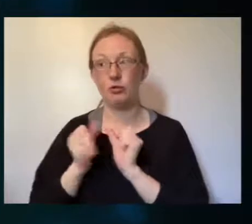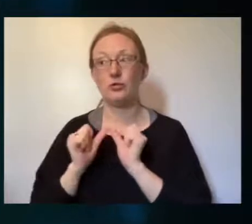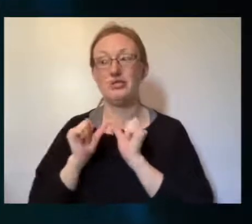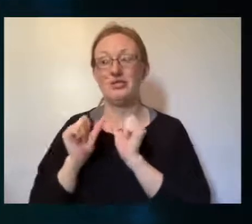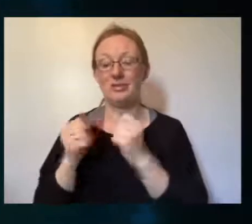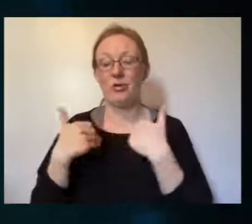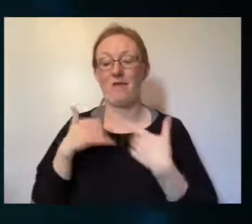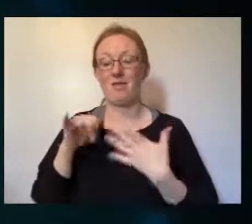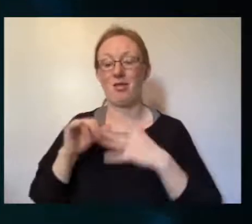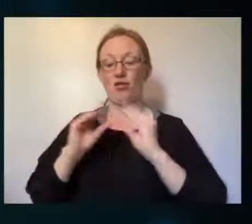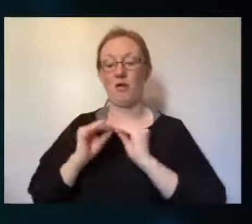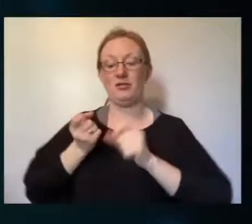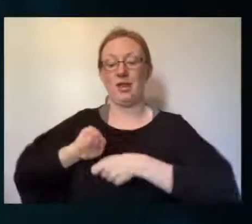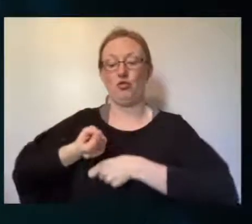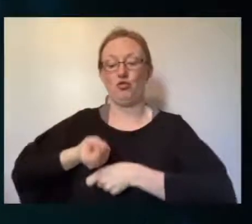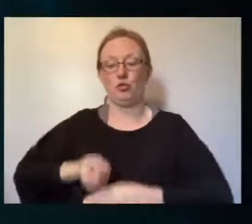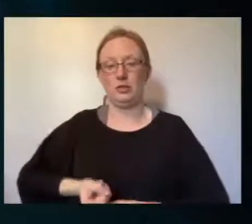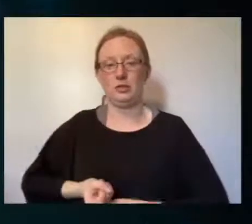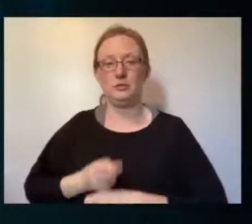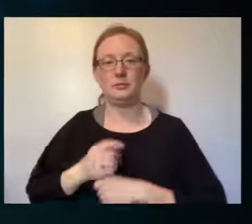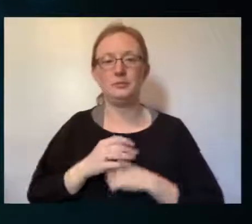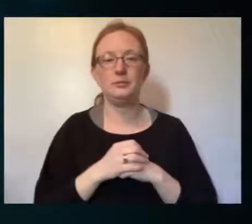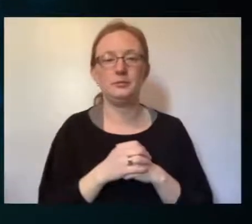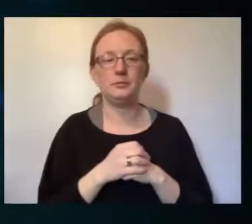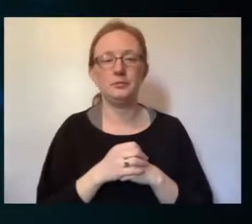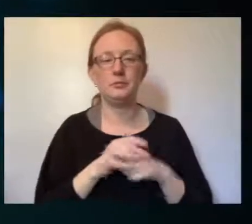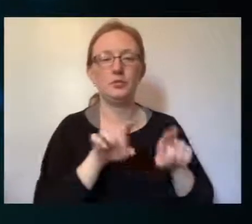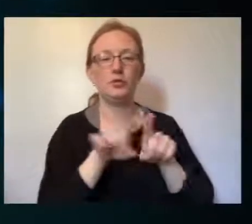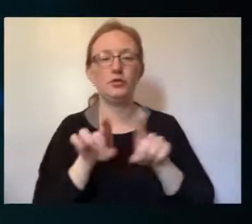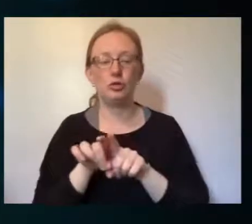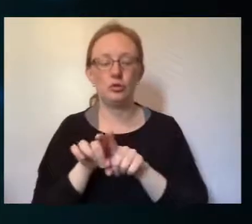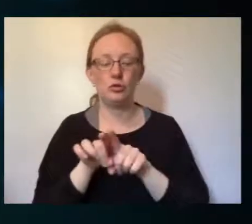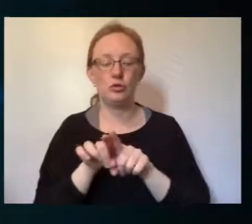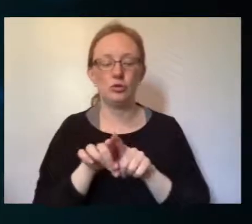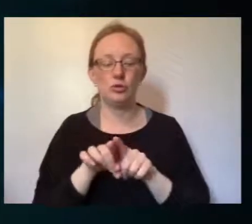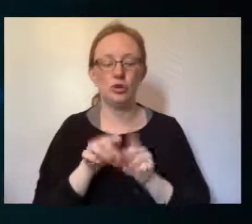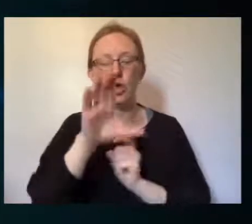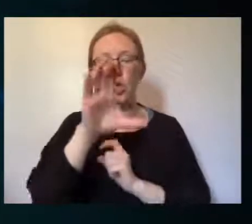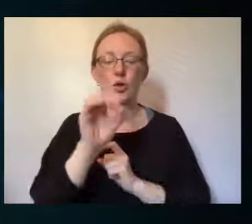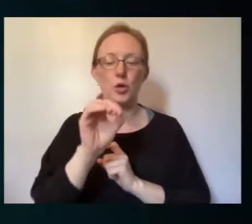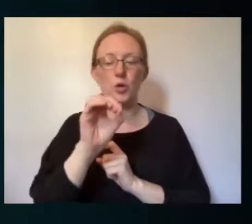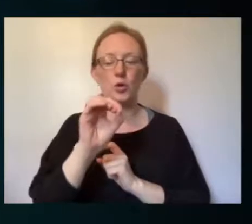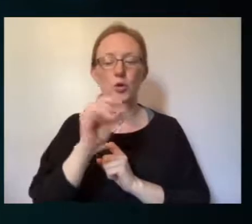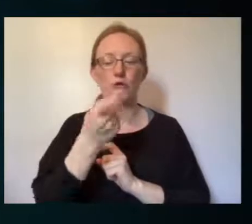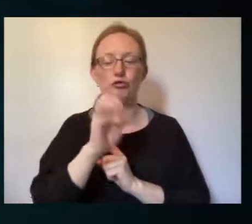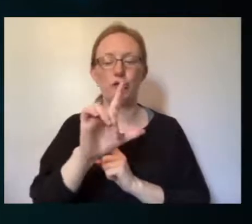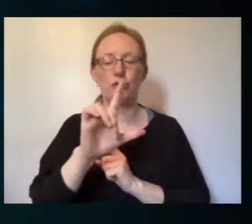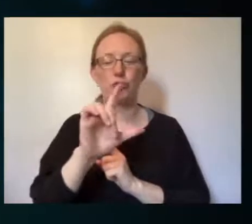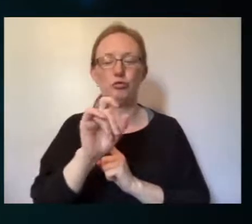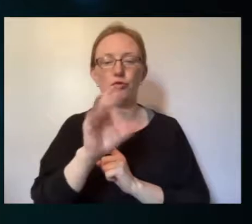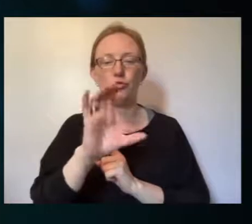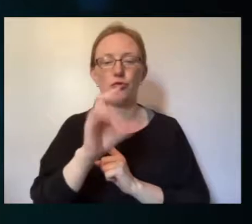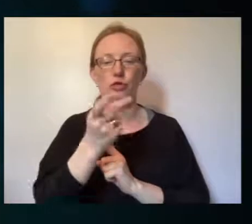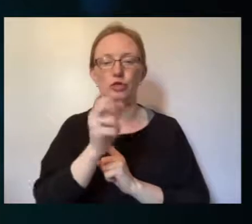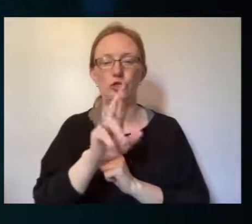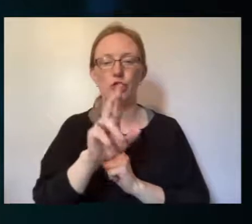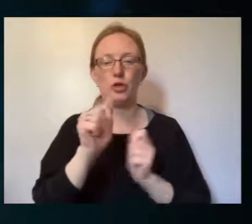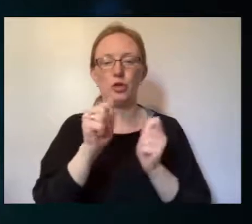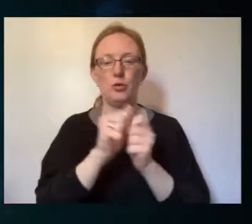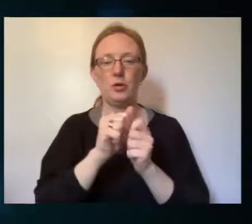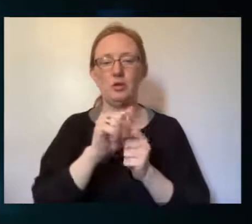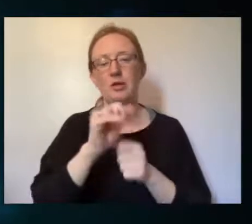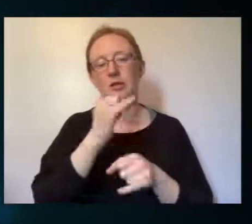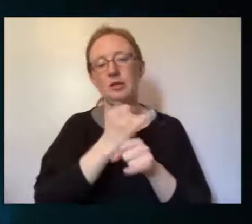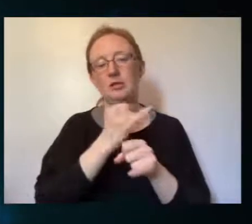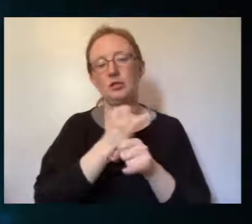annually. I'm also the general chair or co-general chair with Yvette at New Jersey Institute of